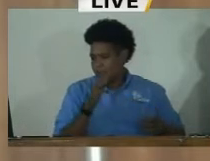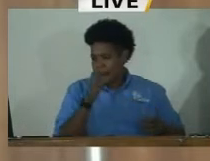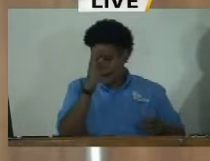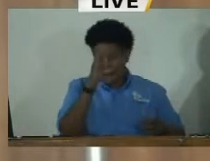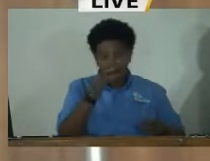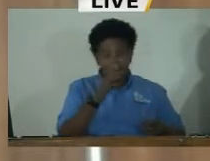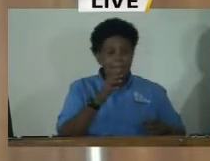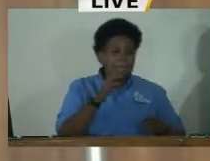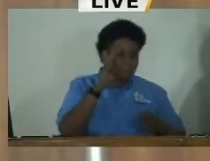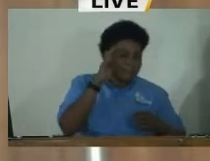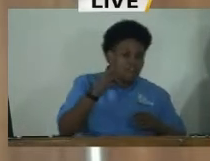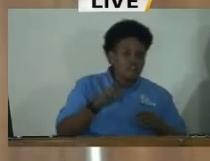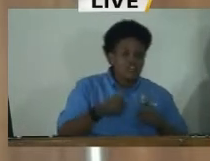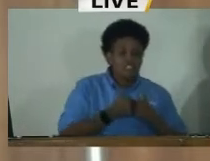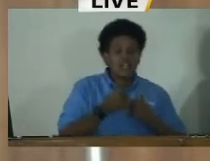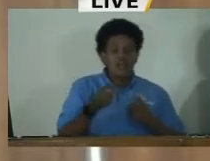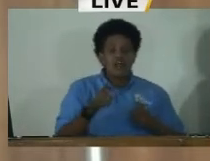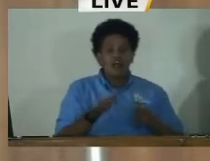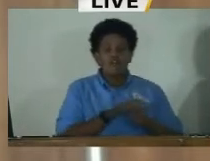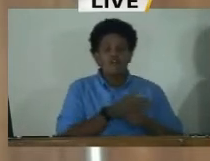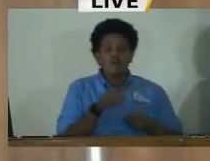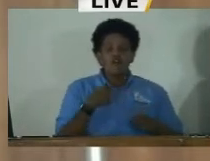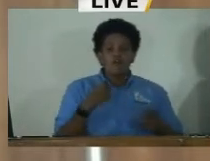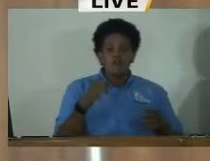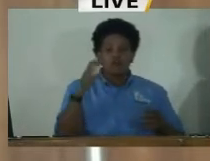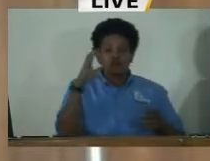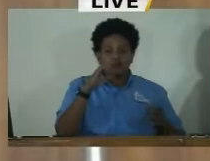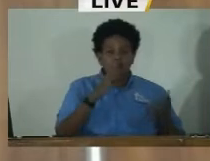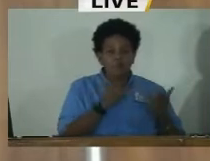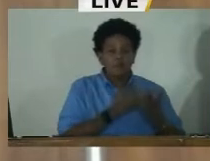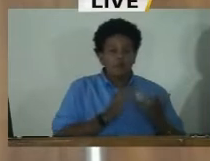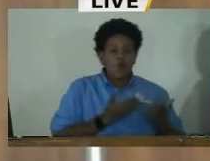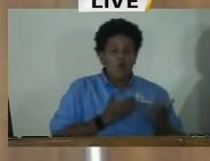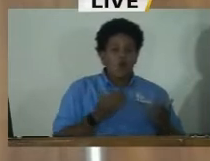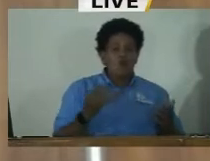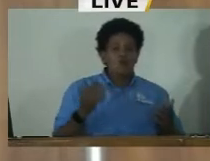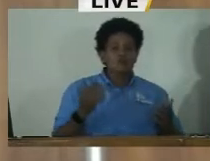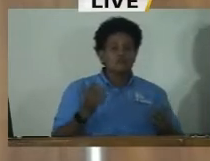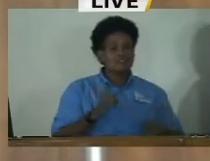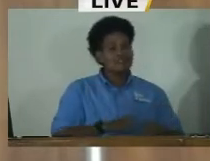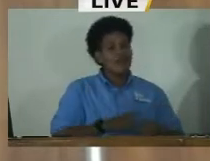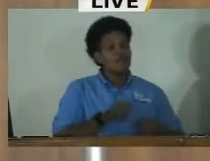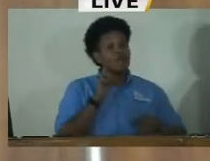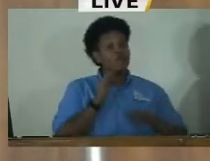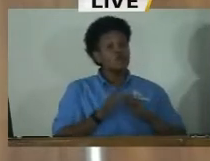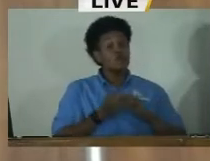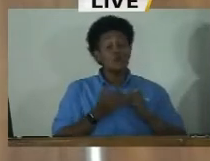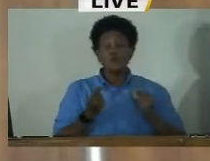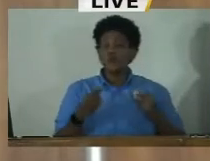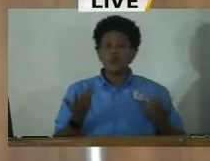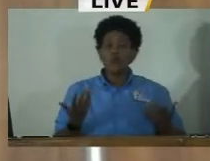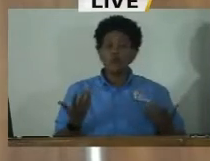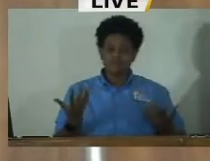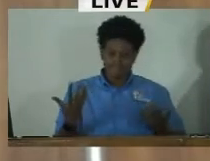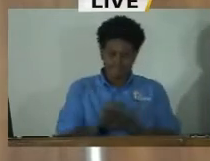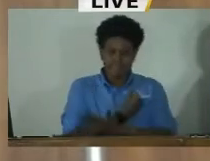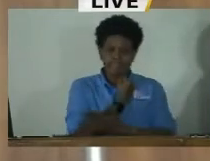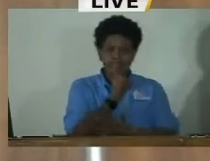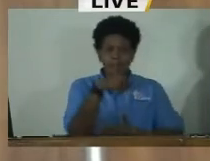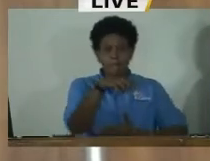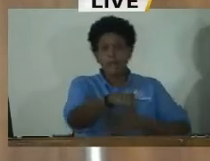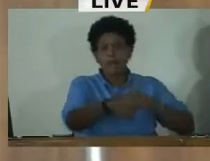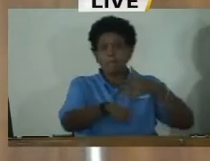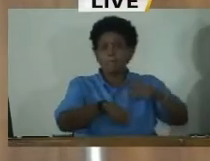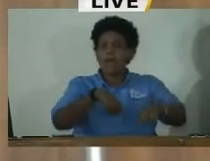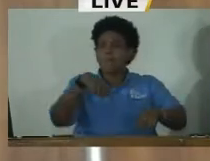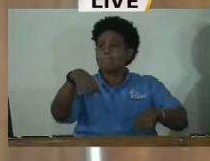current when it serves or lose our ventures. In other words, it's time for Jamaica to seize our